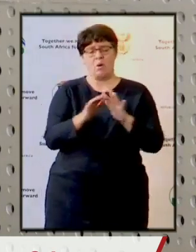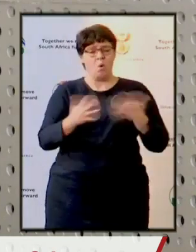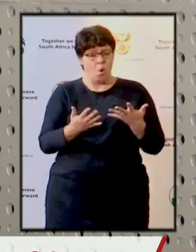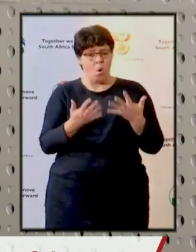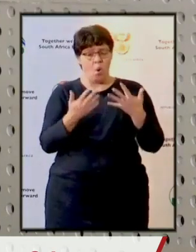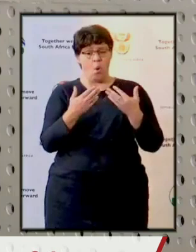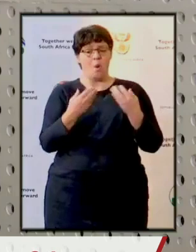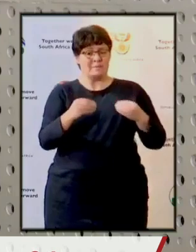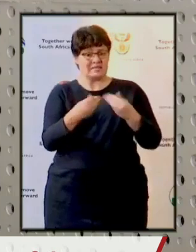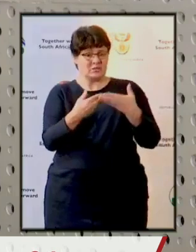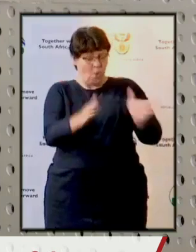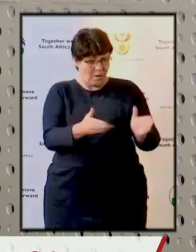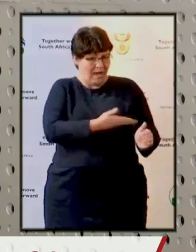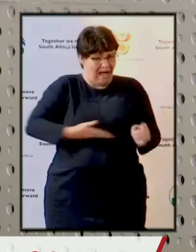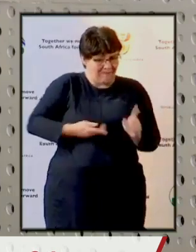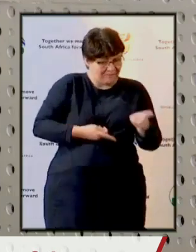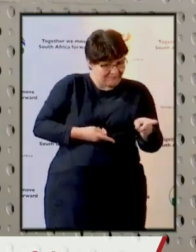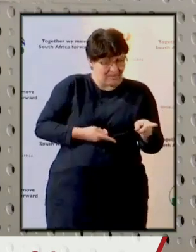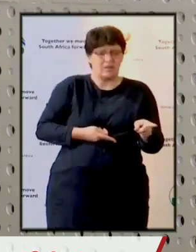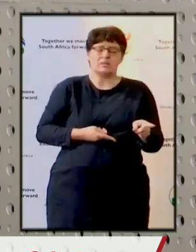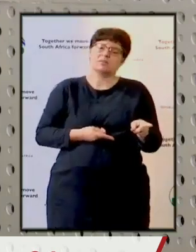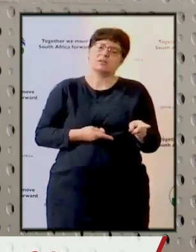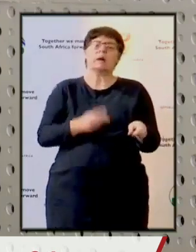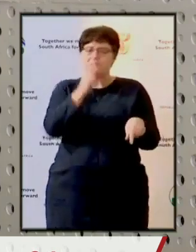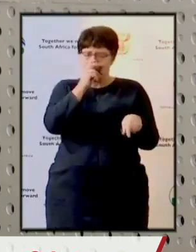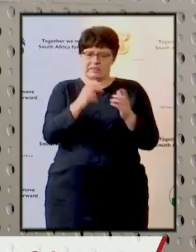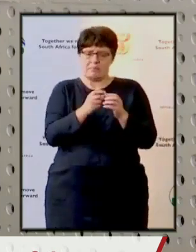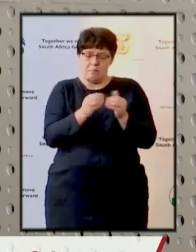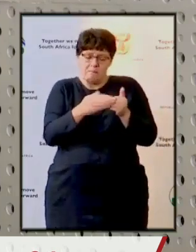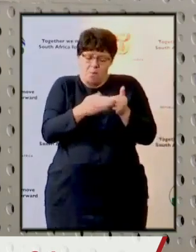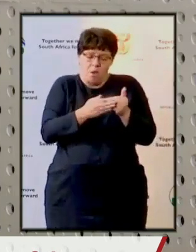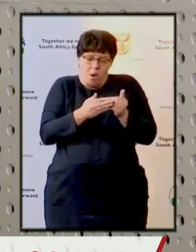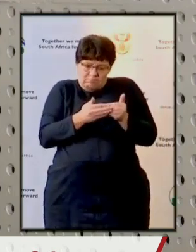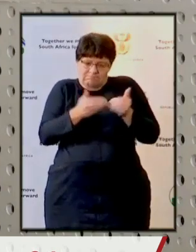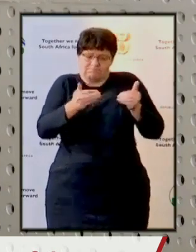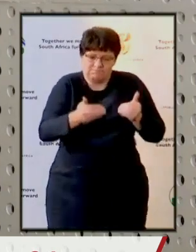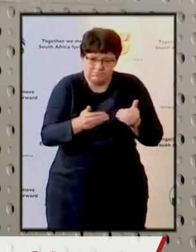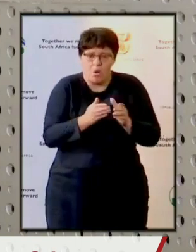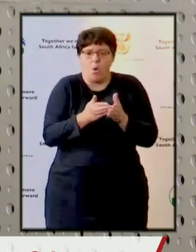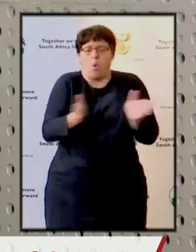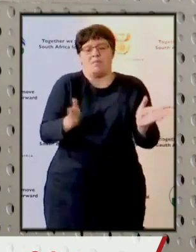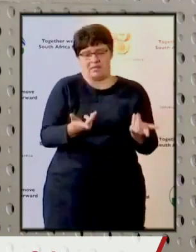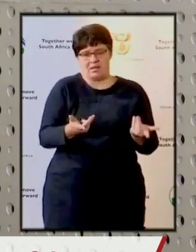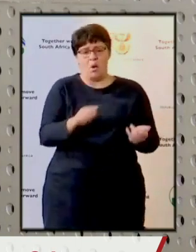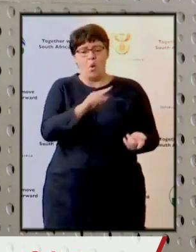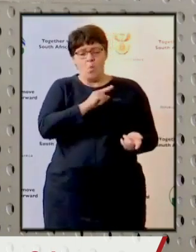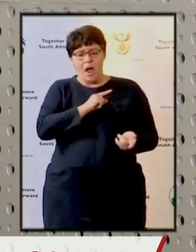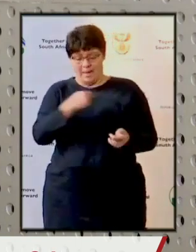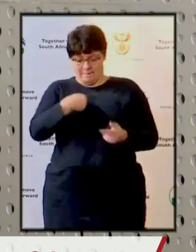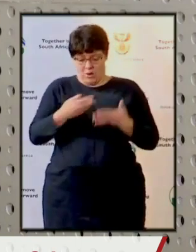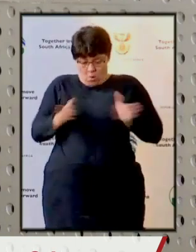open, partially, they said, let us expand more. Many pointed to suppliers that they depend